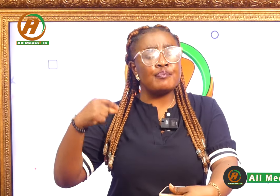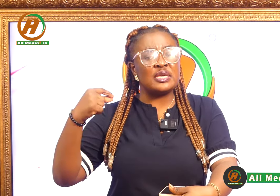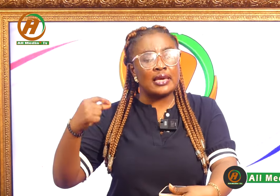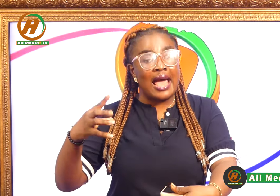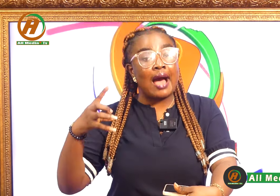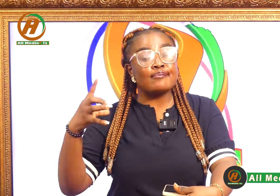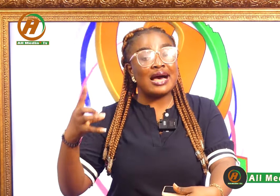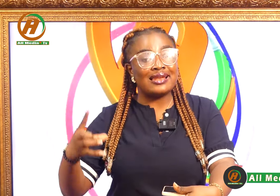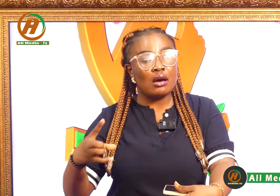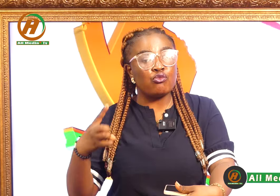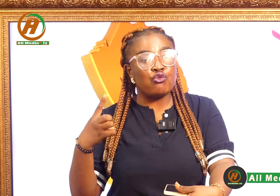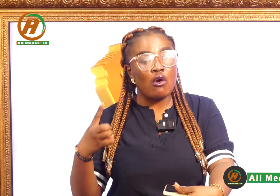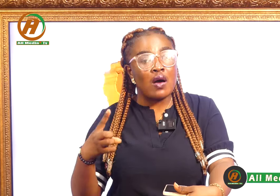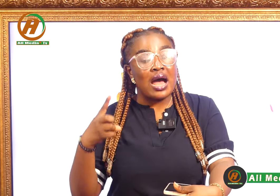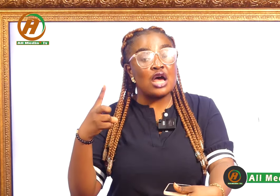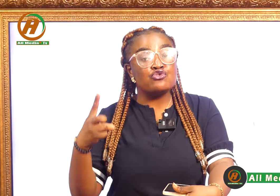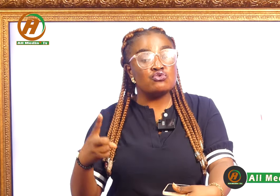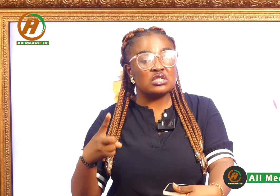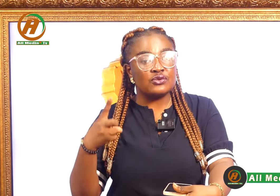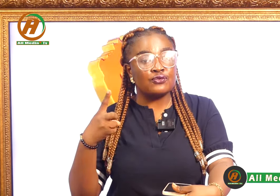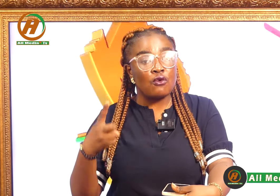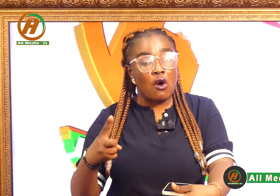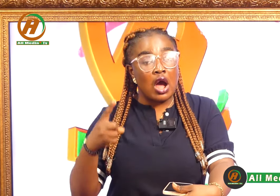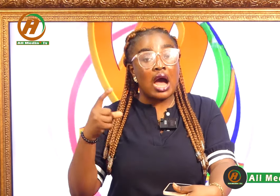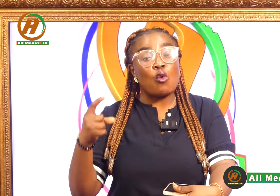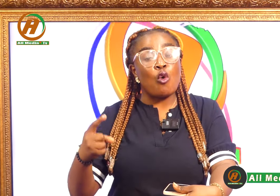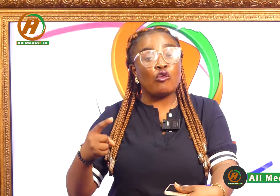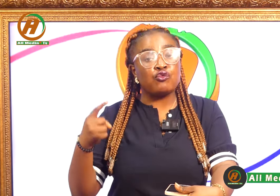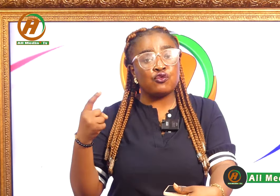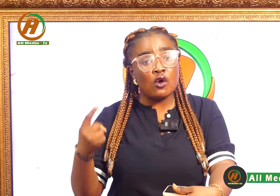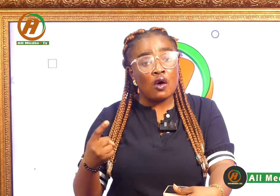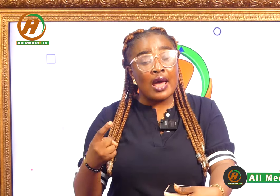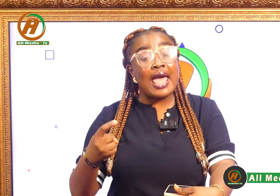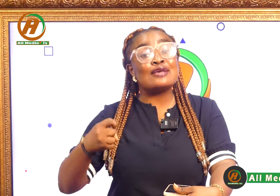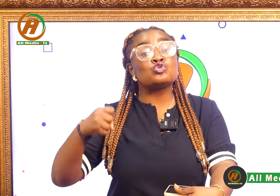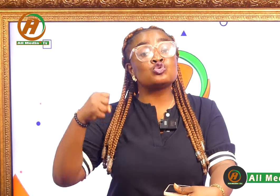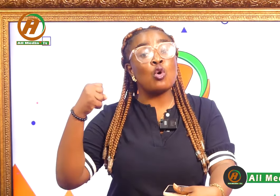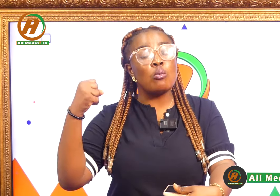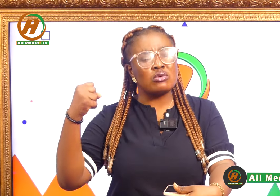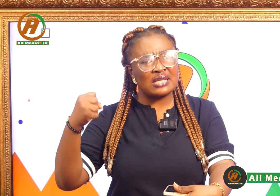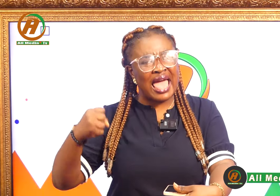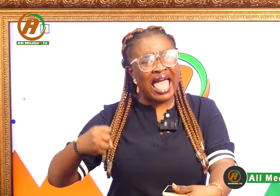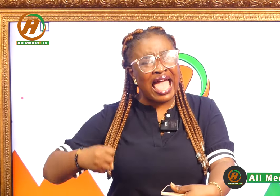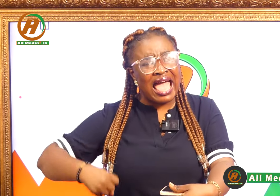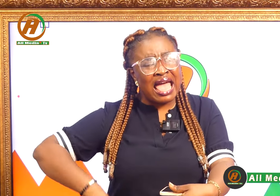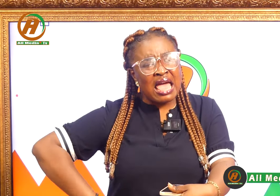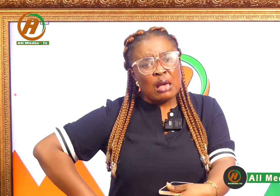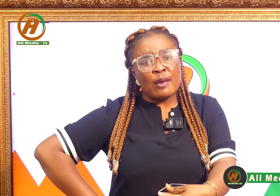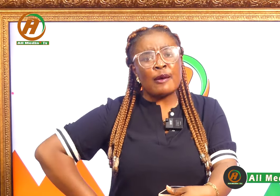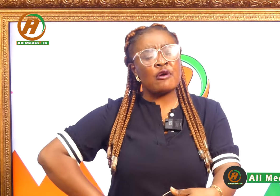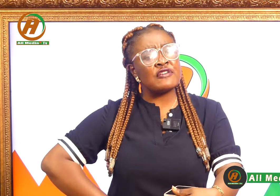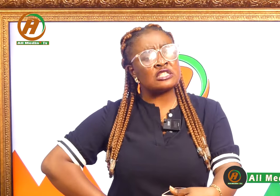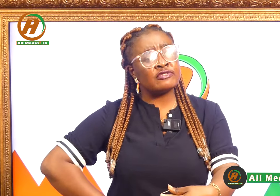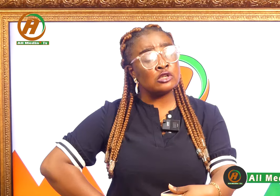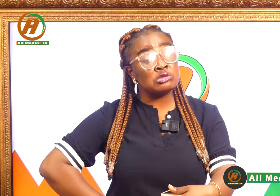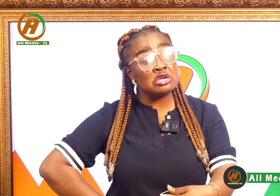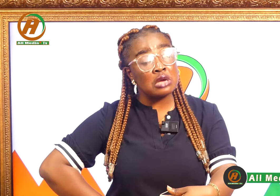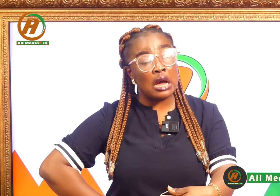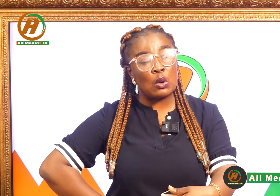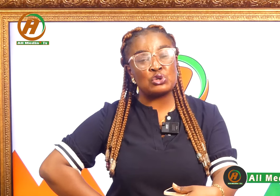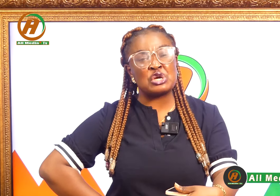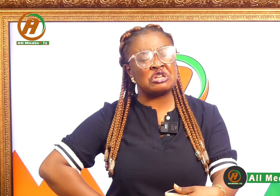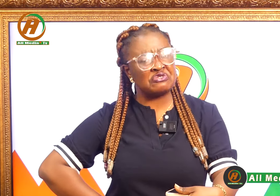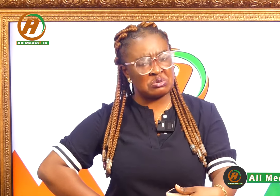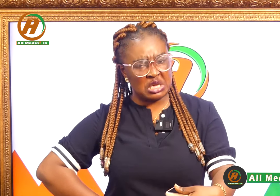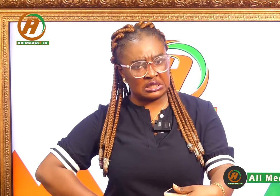a phobi, a malam for, a dunsi for, a con for, a so muse, eh? Papa Prophet Stephen Adom Kyei